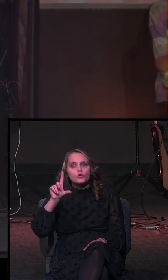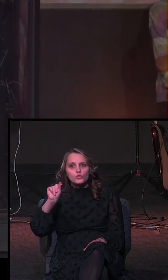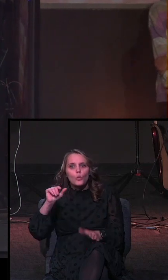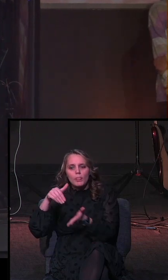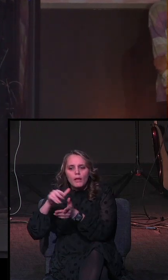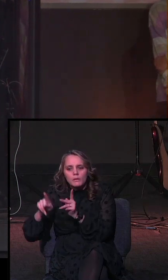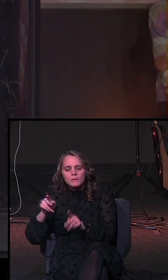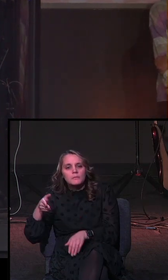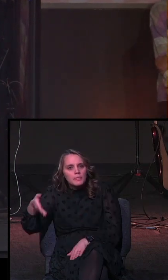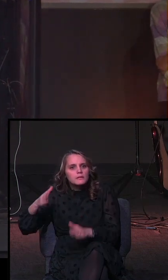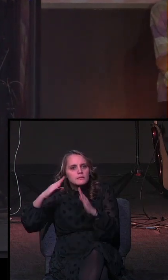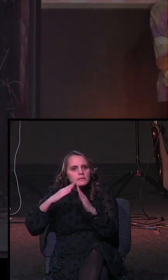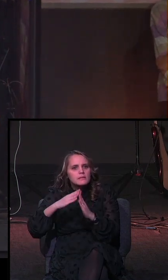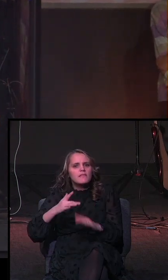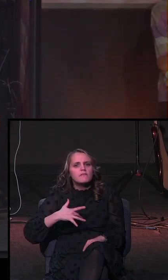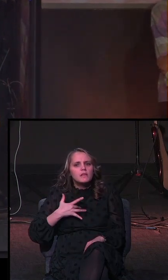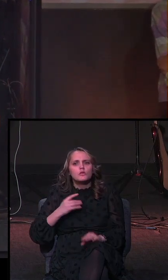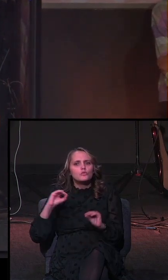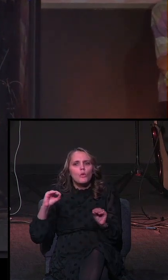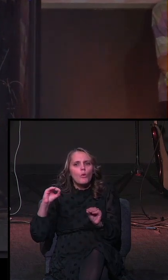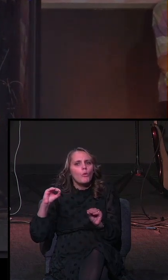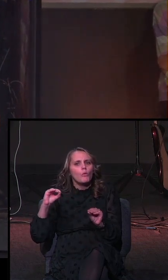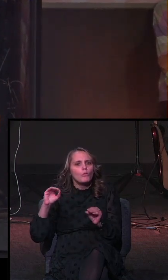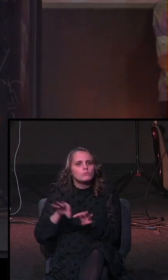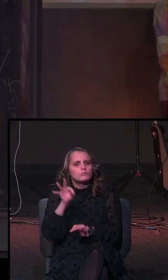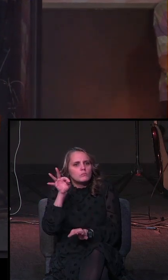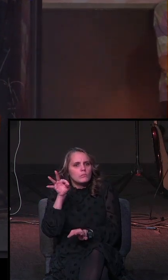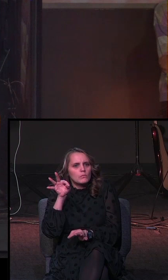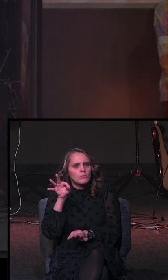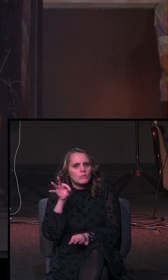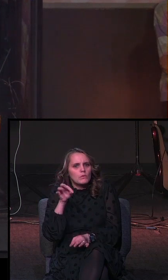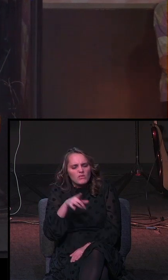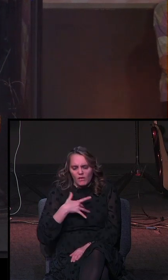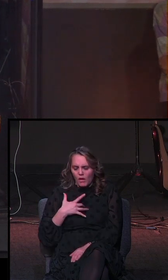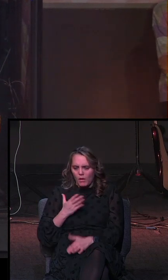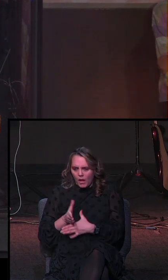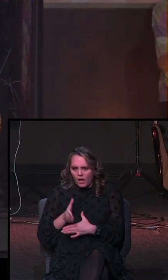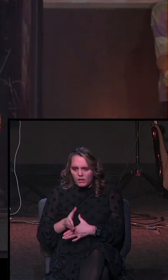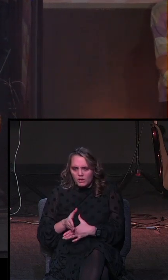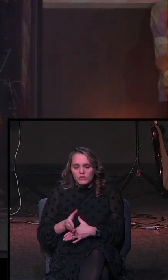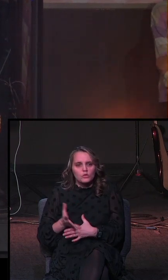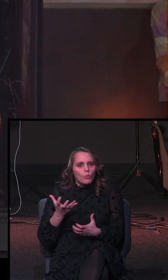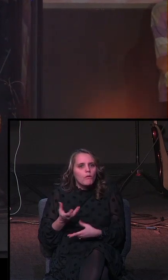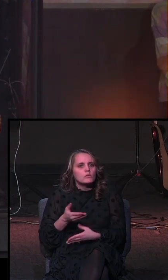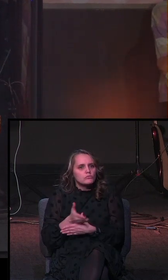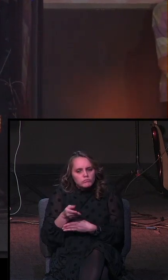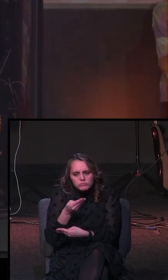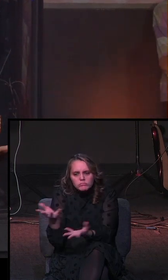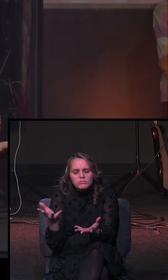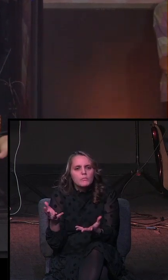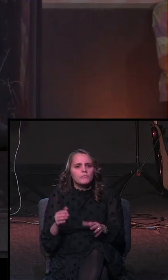in the city living in spiritual darkness. That's what starts to bother you. A church that